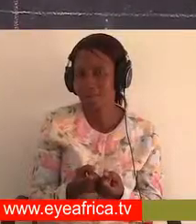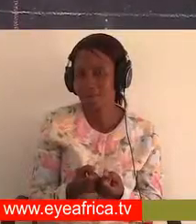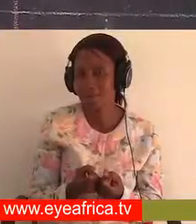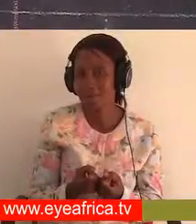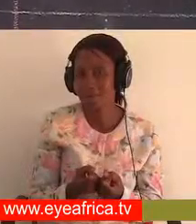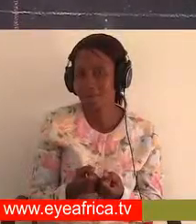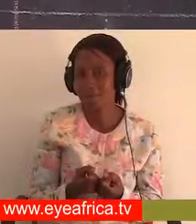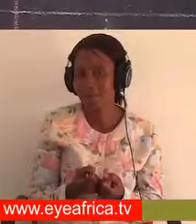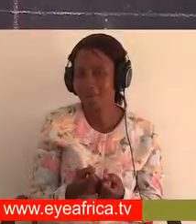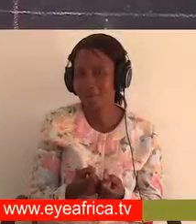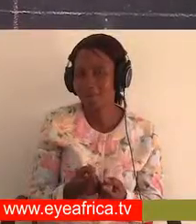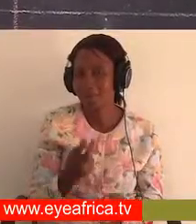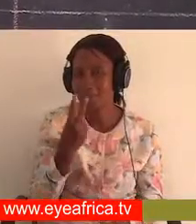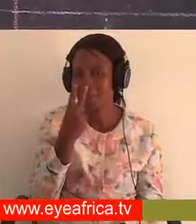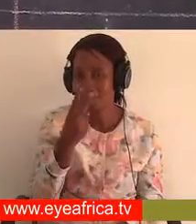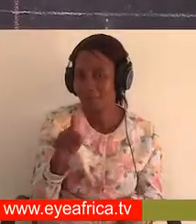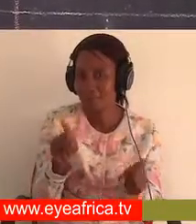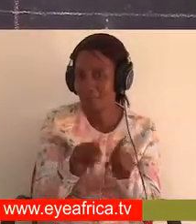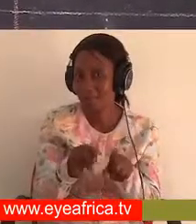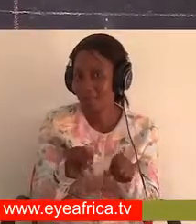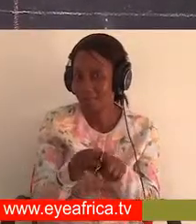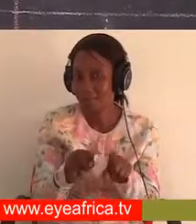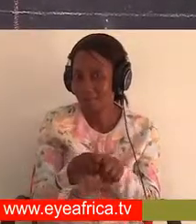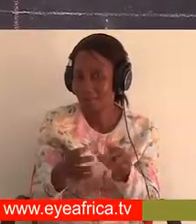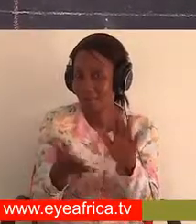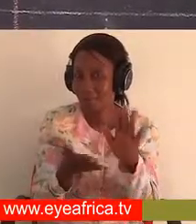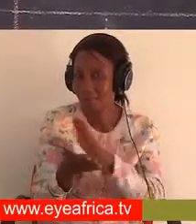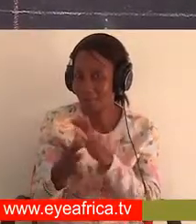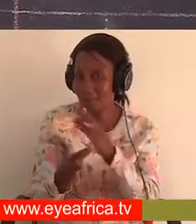Does it look like the O I have on my card?